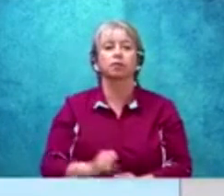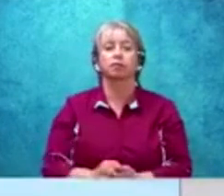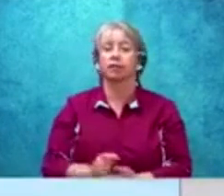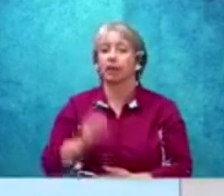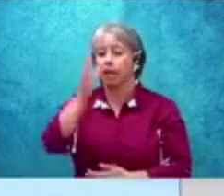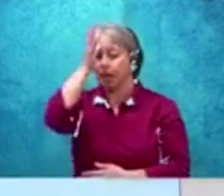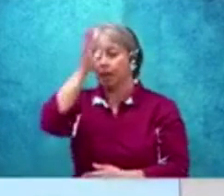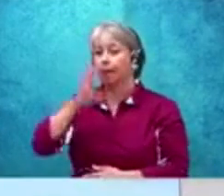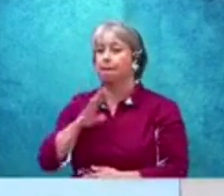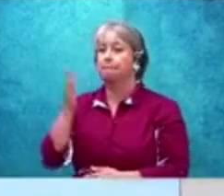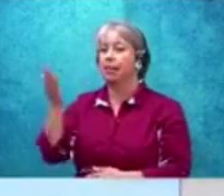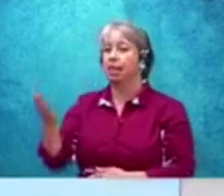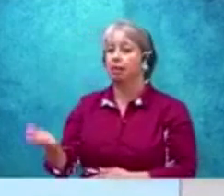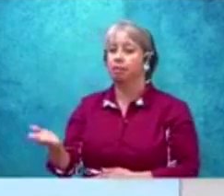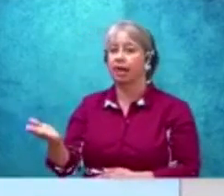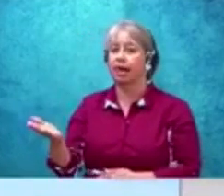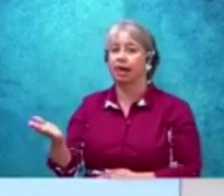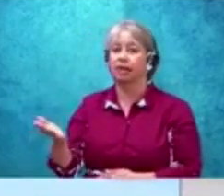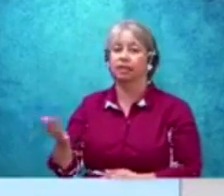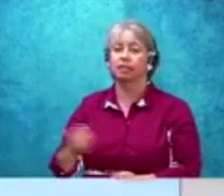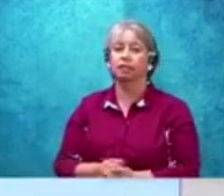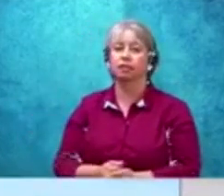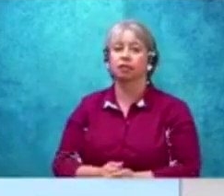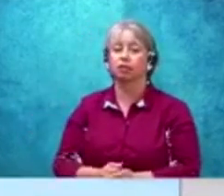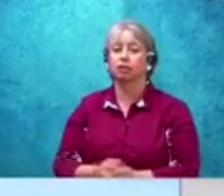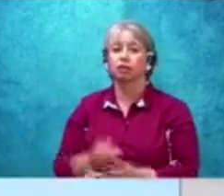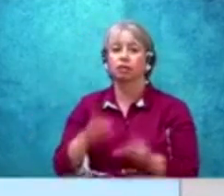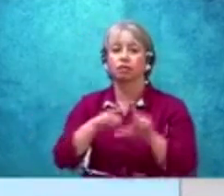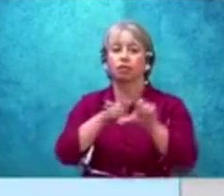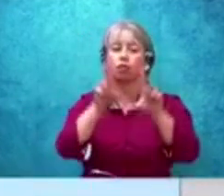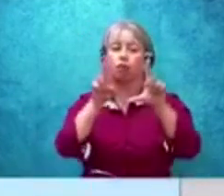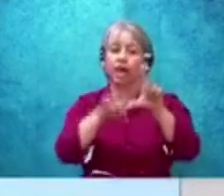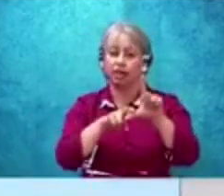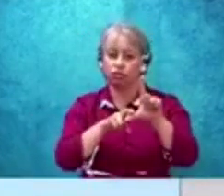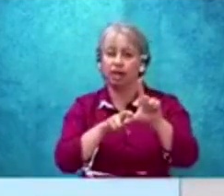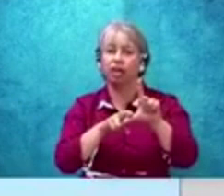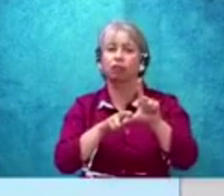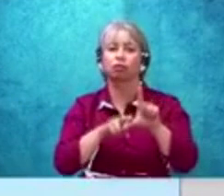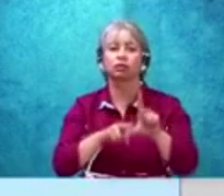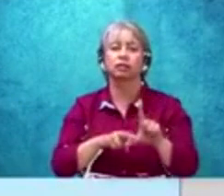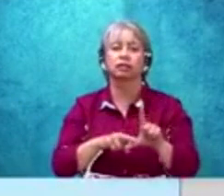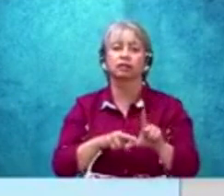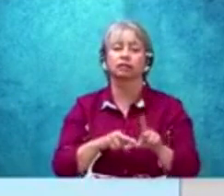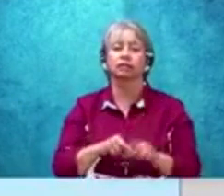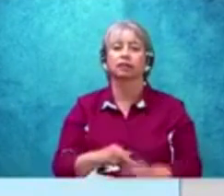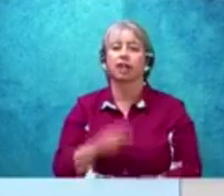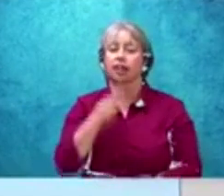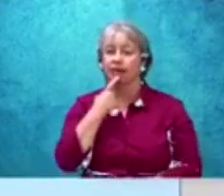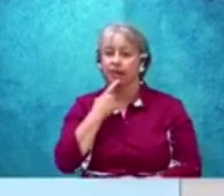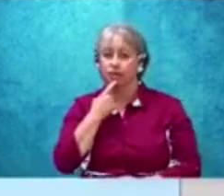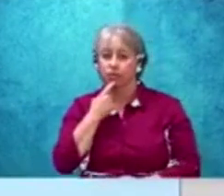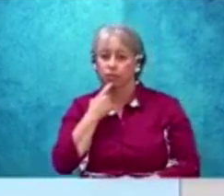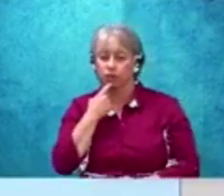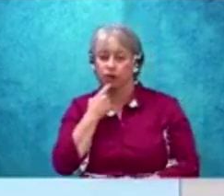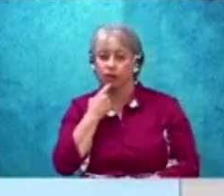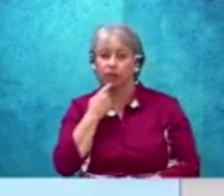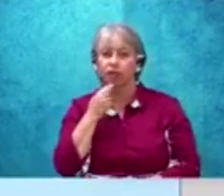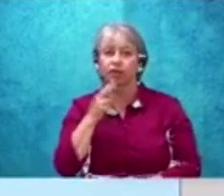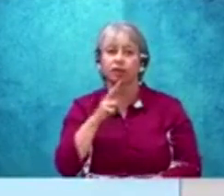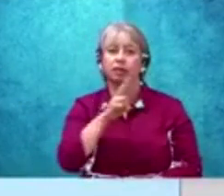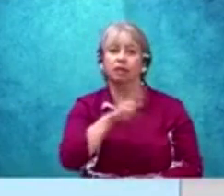here, Pythagoras, came up with. It's for right triangles. It says that the square length of